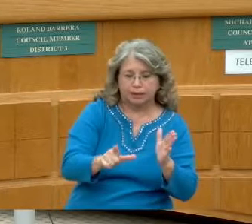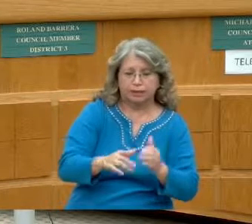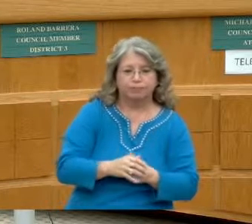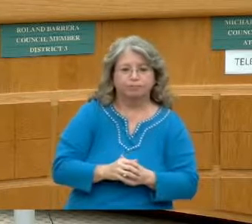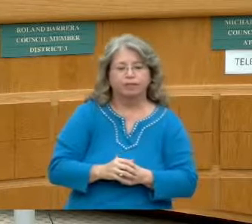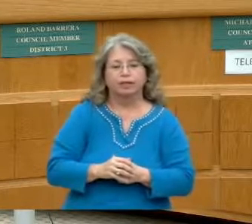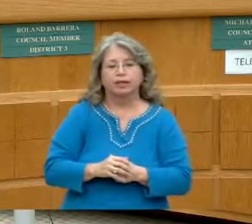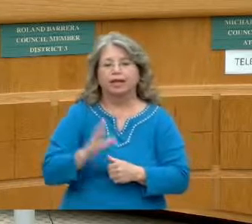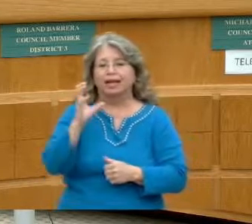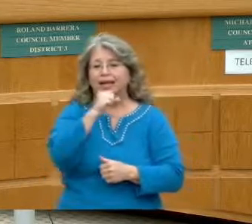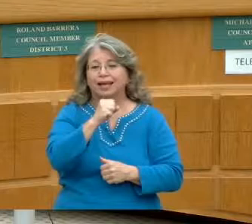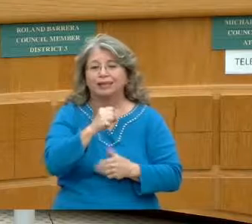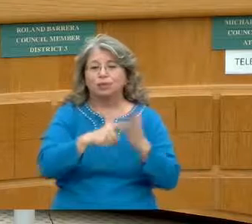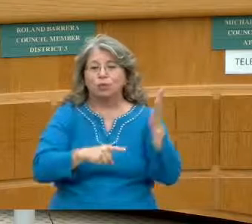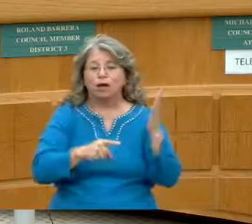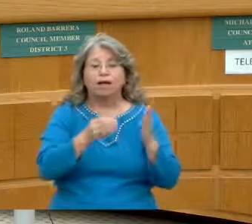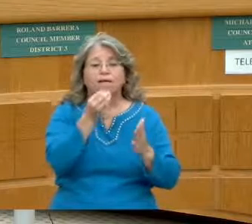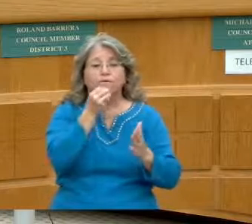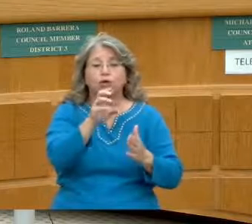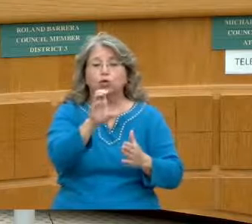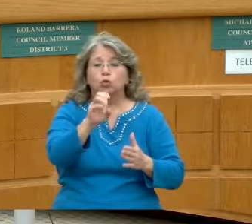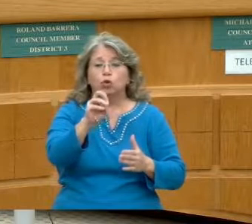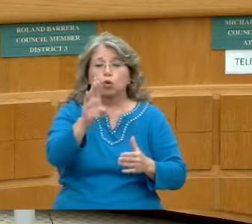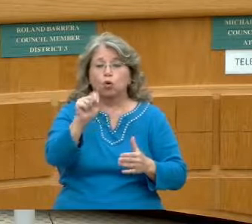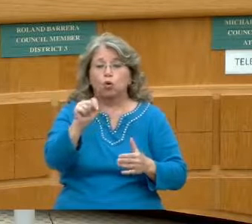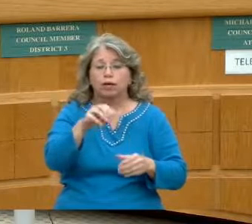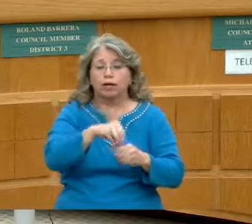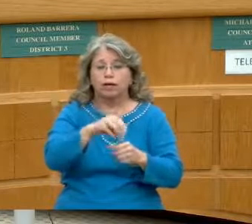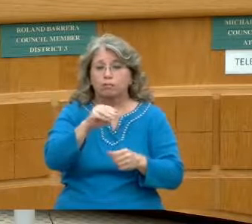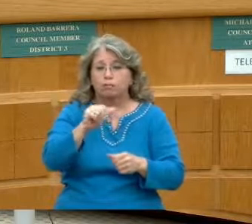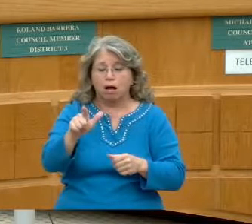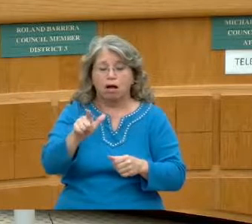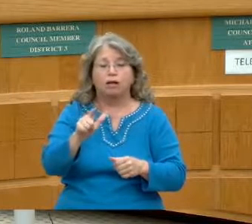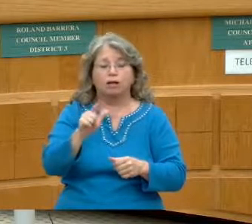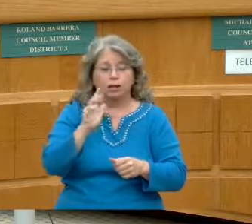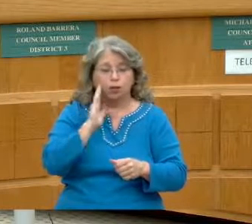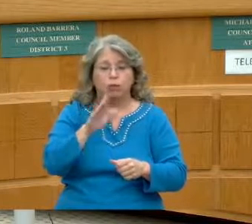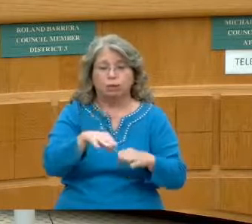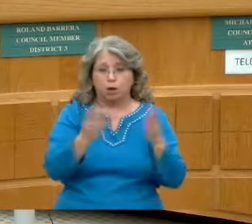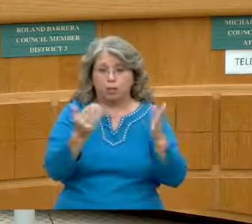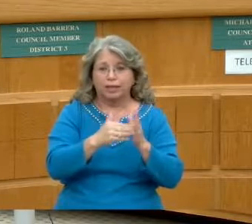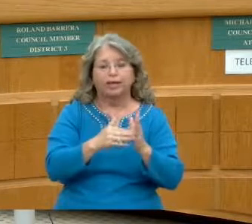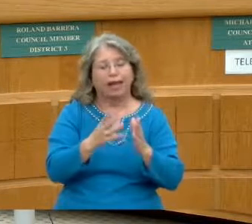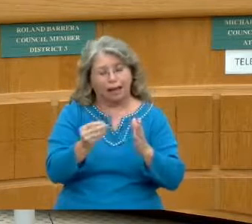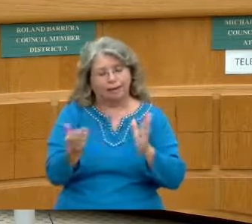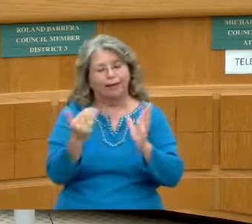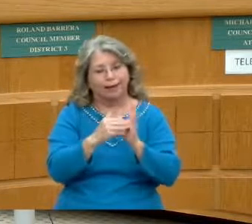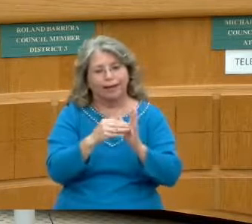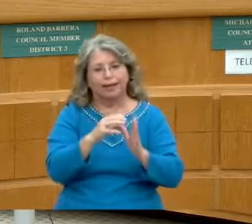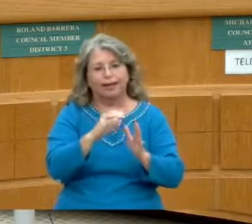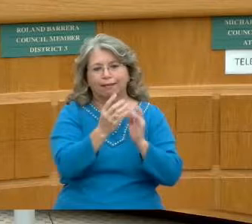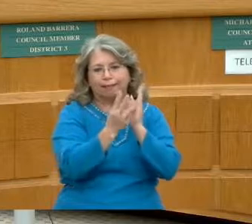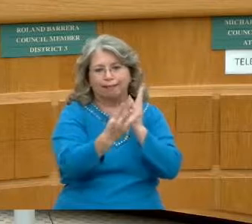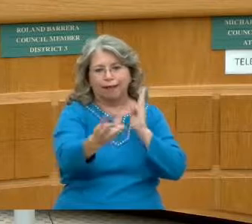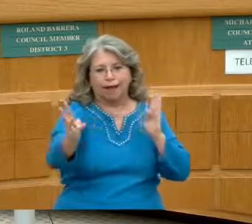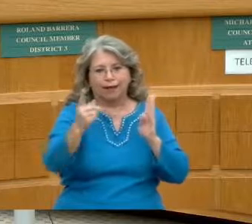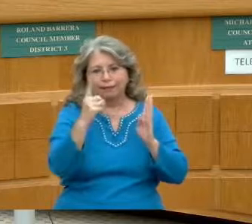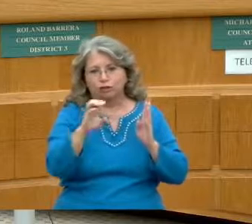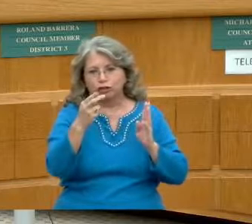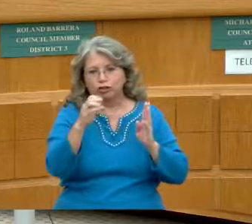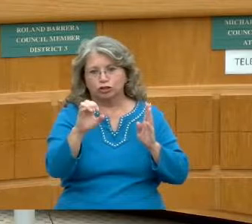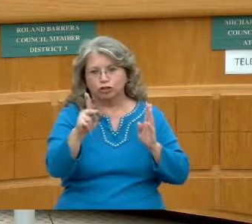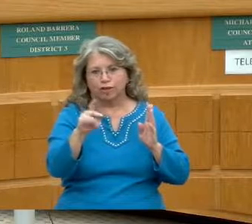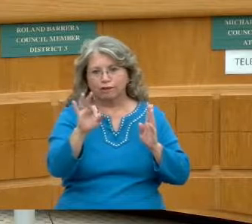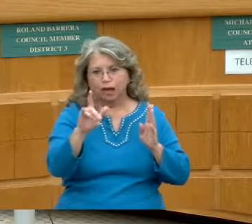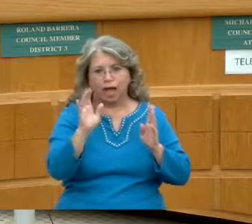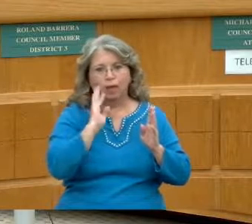court's going to be able to open again. And yes, once again, the line for Chick-fil-A will be out the door. So let's talk about what